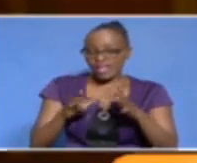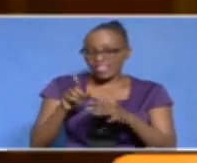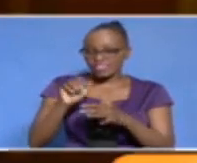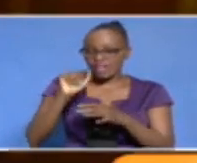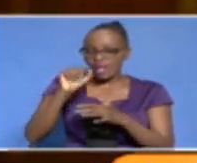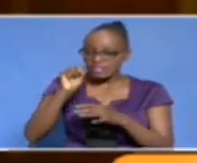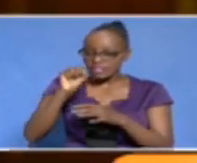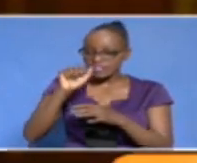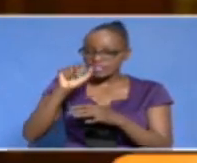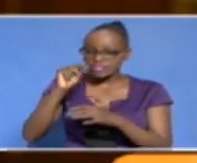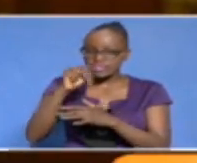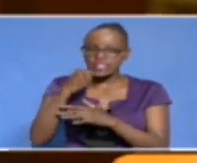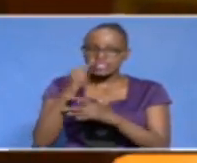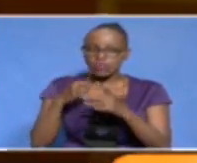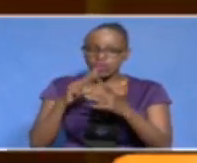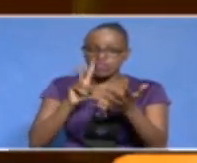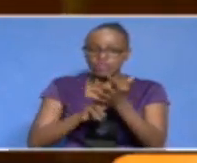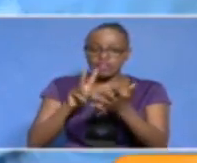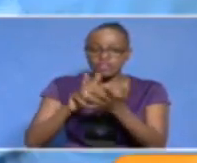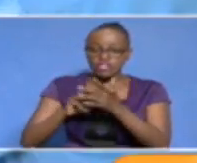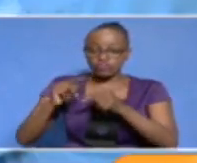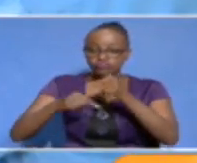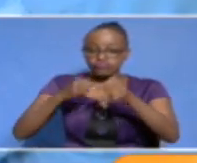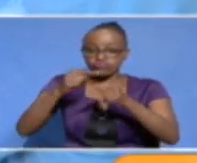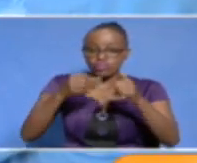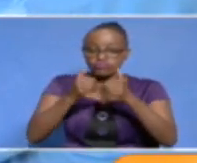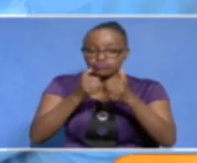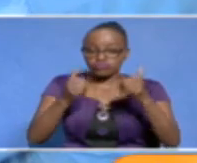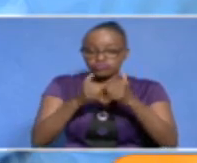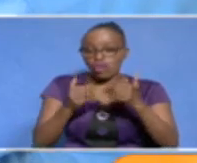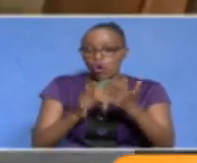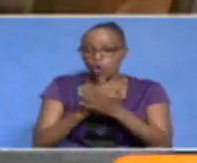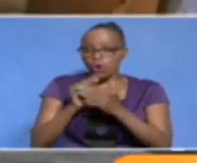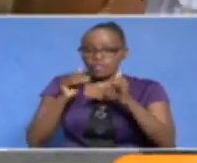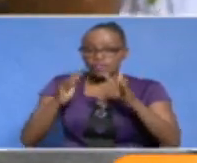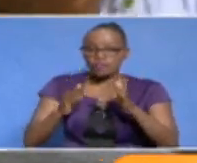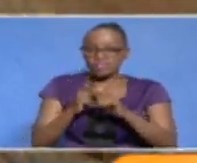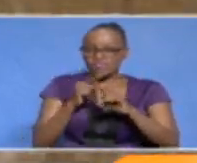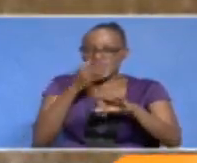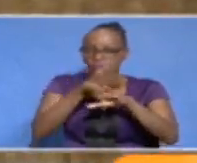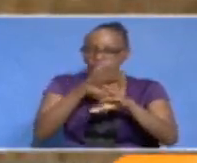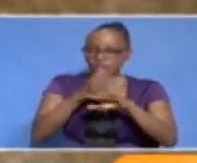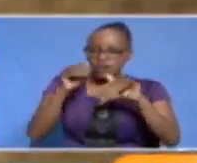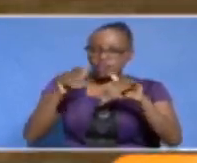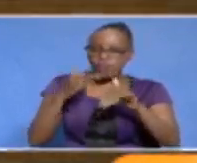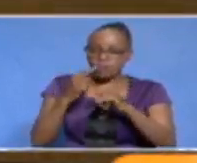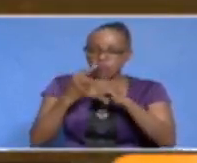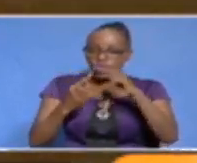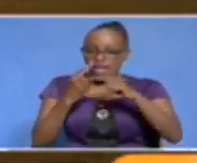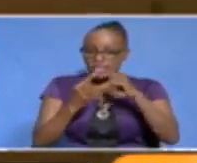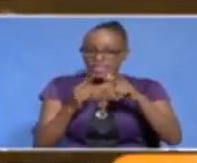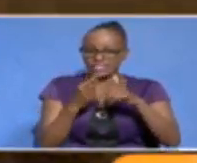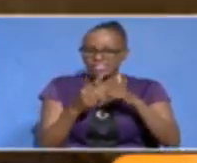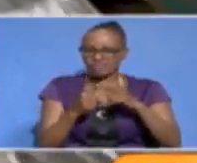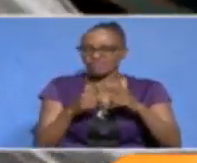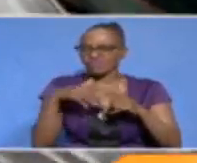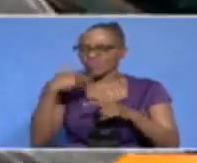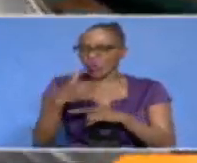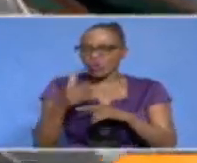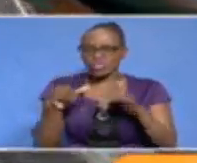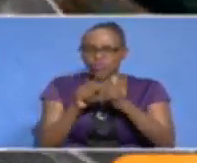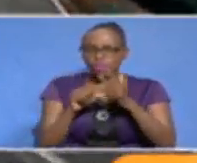been caused by a strict verification process to separate genuine farmers from dishonest dealers who for years have been a sore thumb